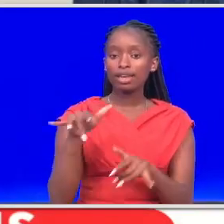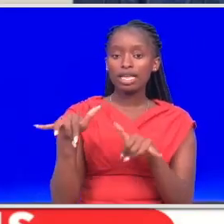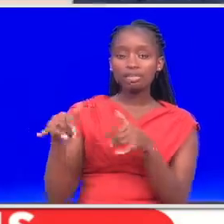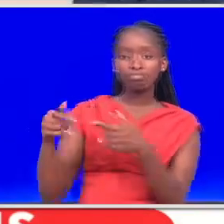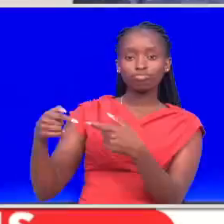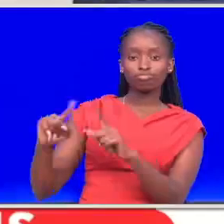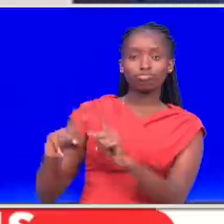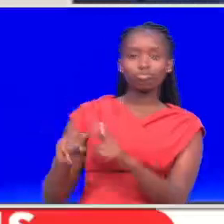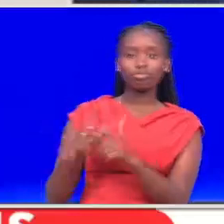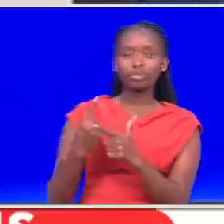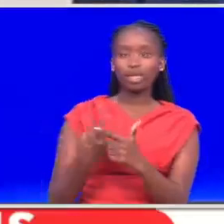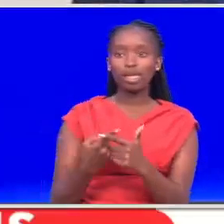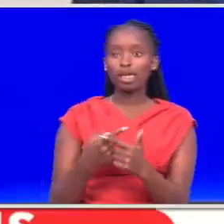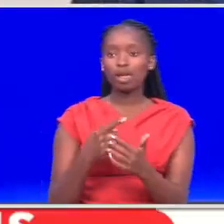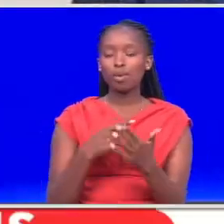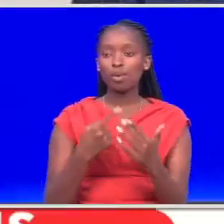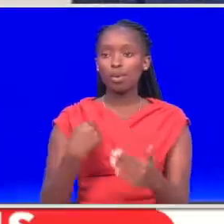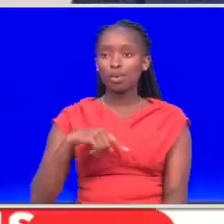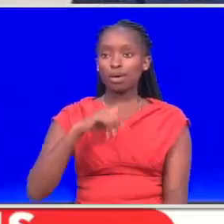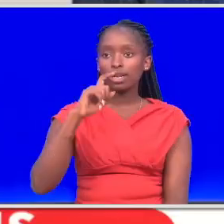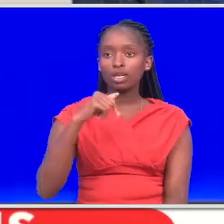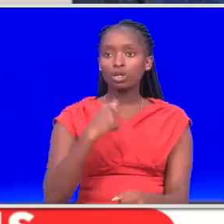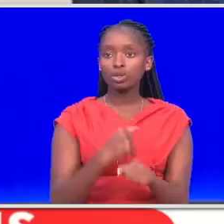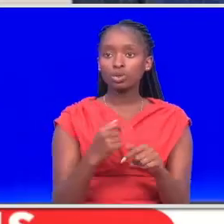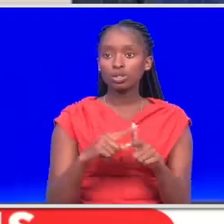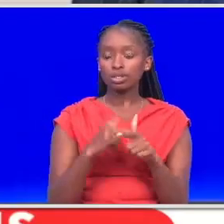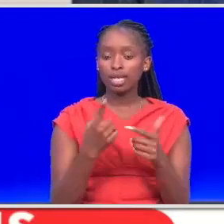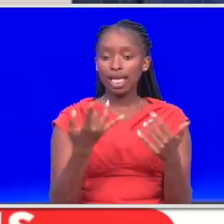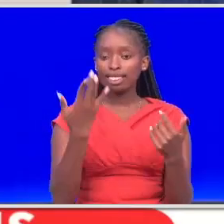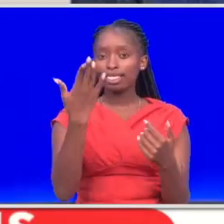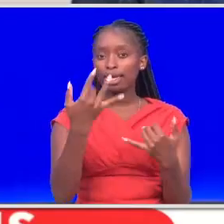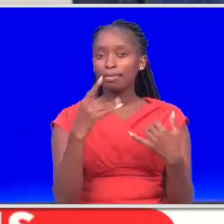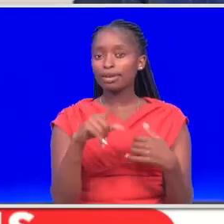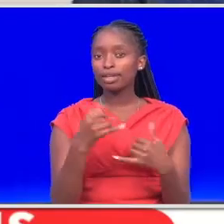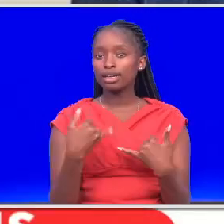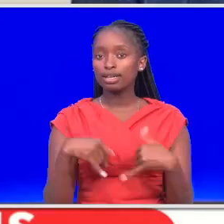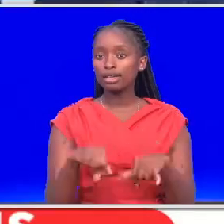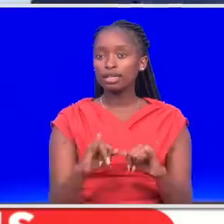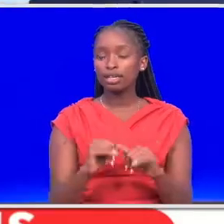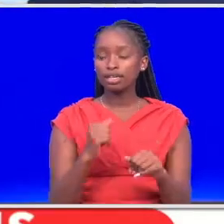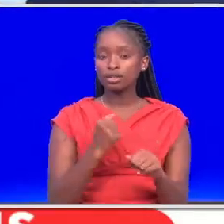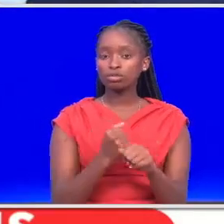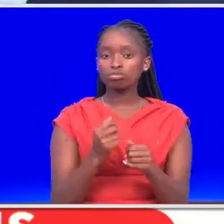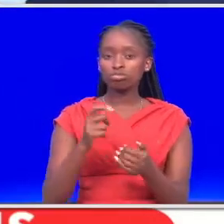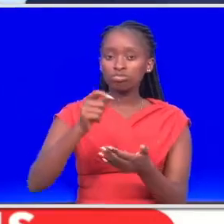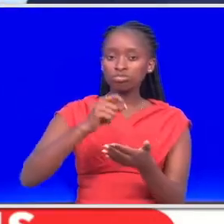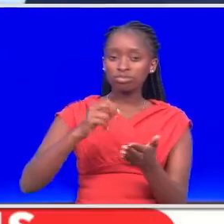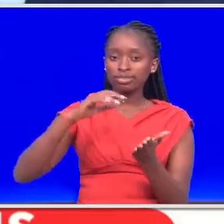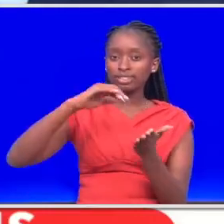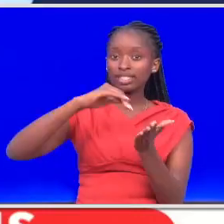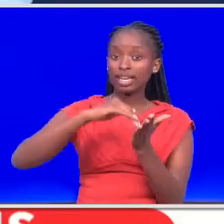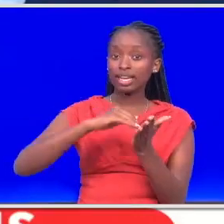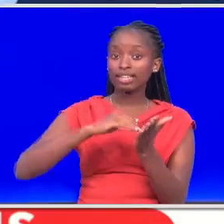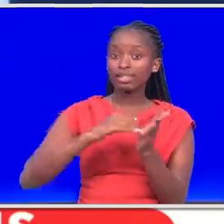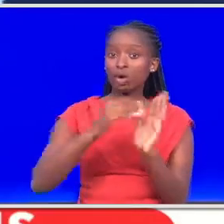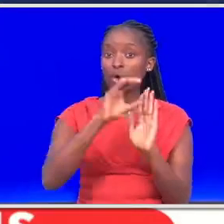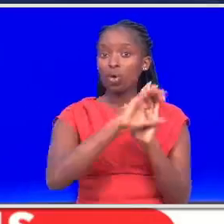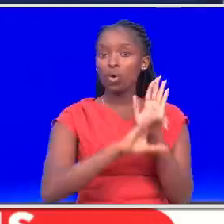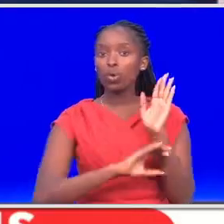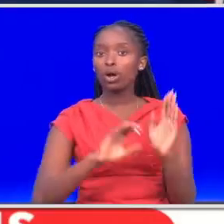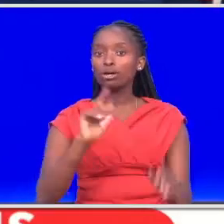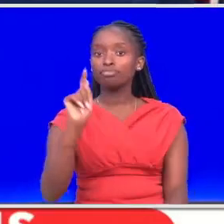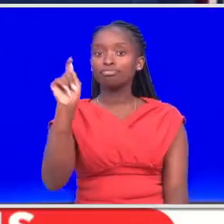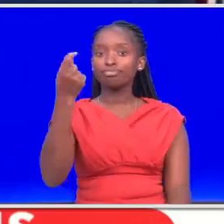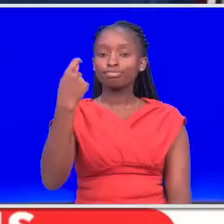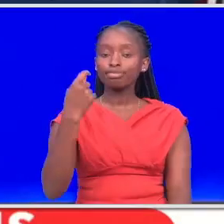to what it was asked to do, but it should not attempt to rewrite the Constitution of Kenya. In a briefing Wednesday, the Council of